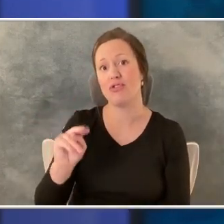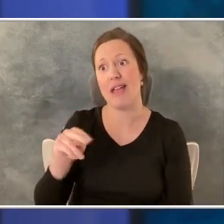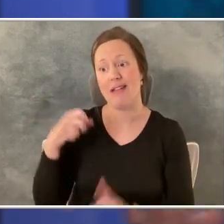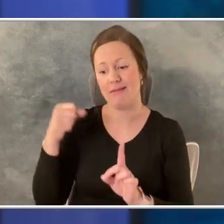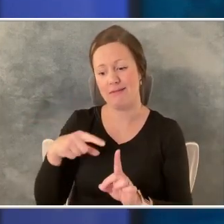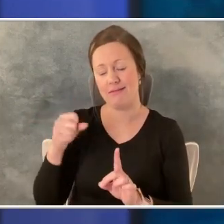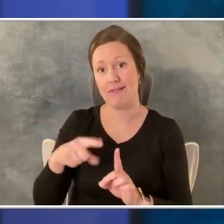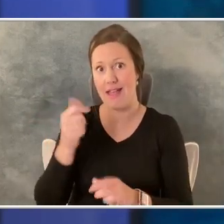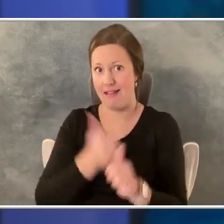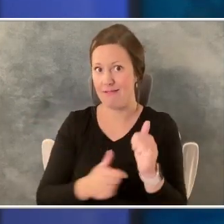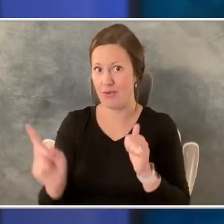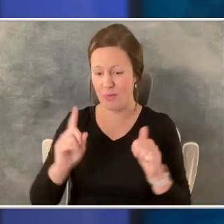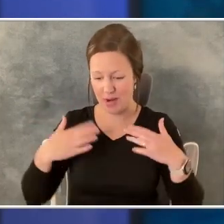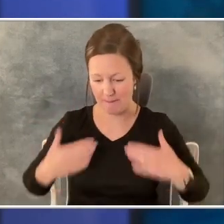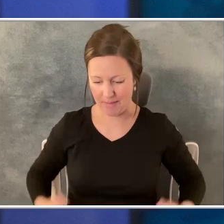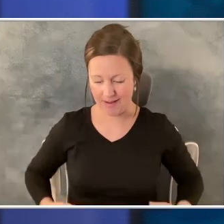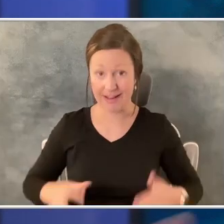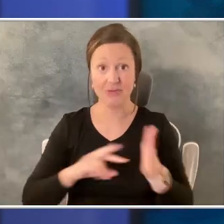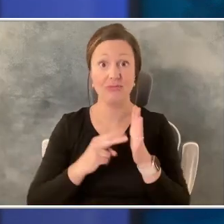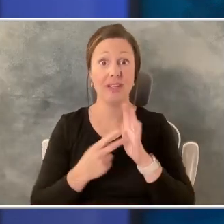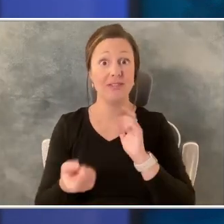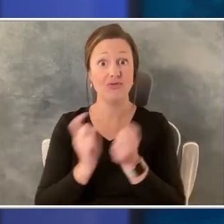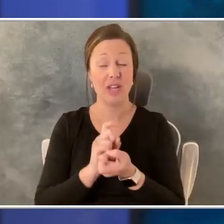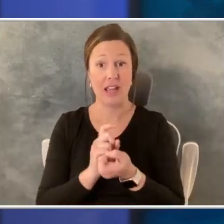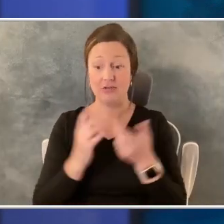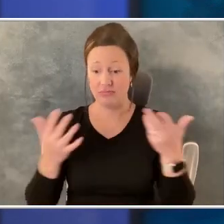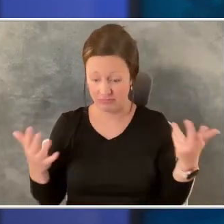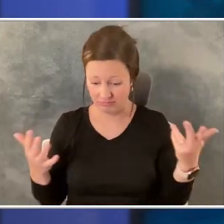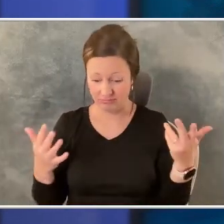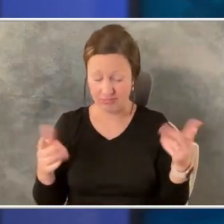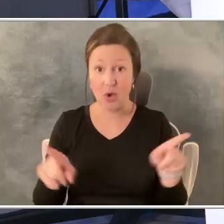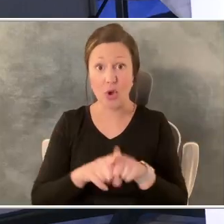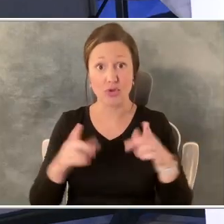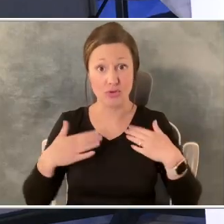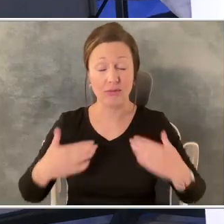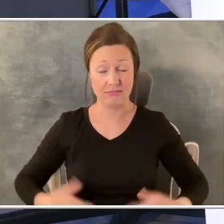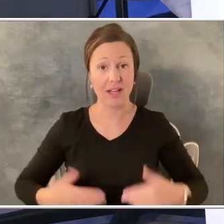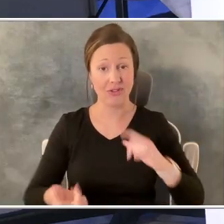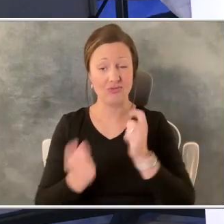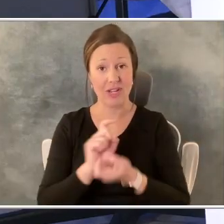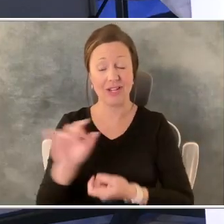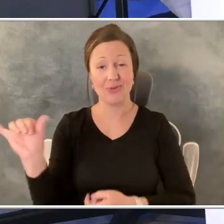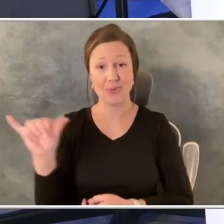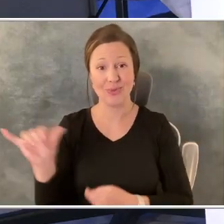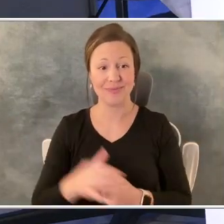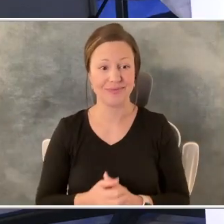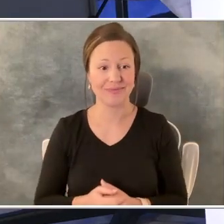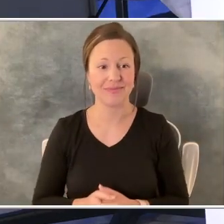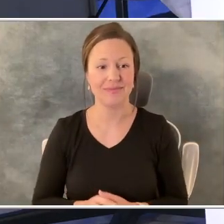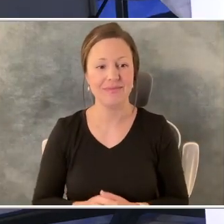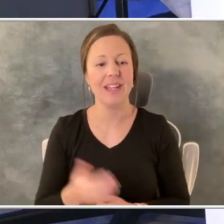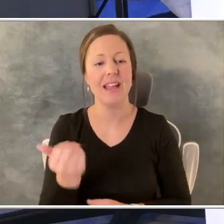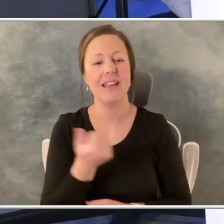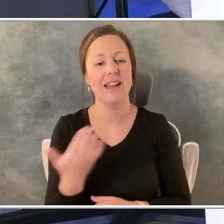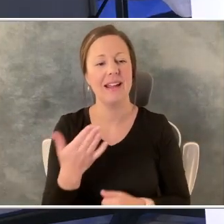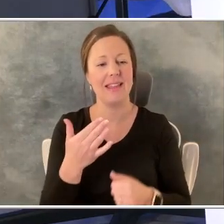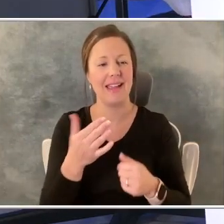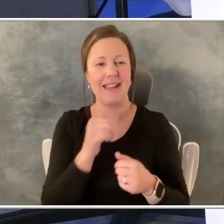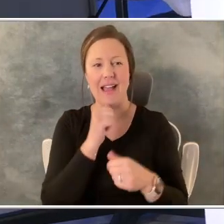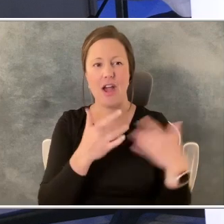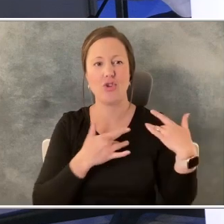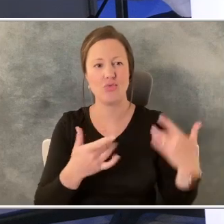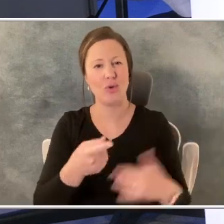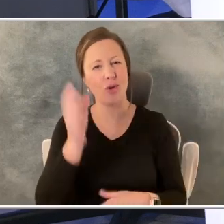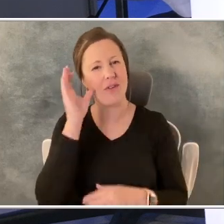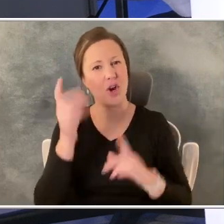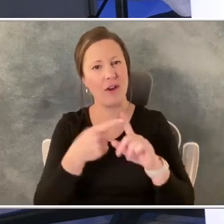changes, then everything that has an estrogen receptor is going to change as well. Dr. Haver, anything unusual from patients that you've heard that we